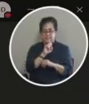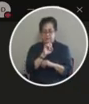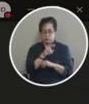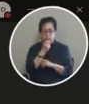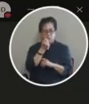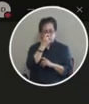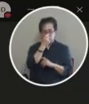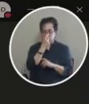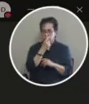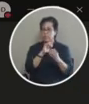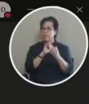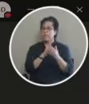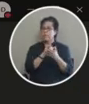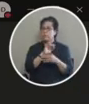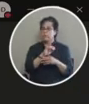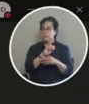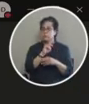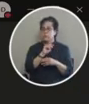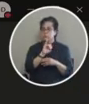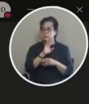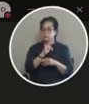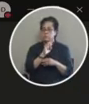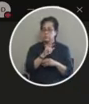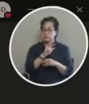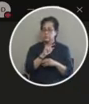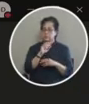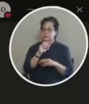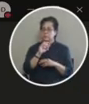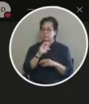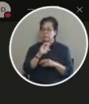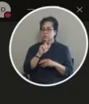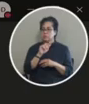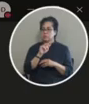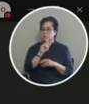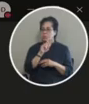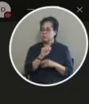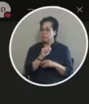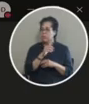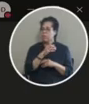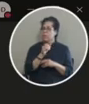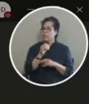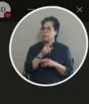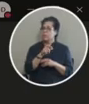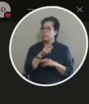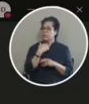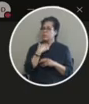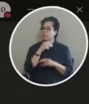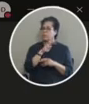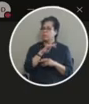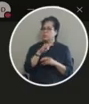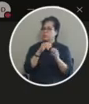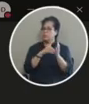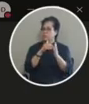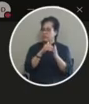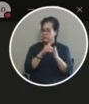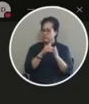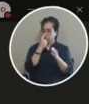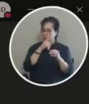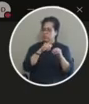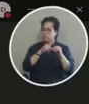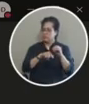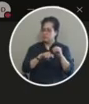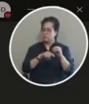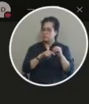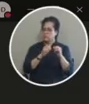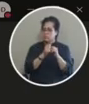this and vetoed Council Reps Michael Lowe and Claudio Das Perez's flagrant attempt to sneak $44 million in debt burden upon El Pasoans